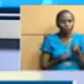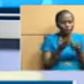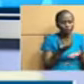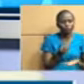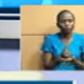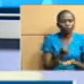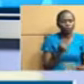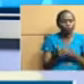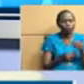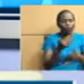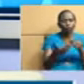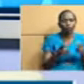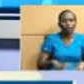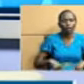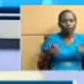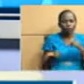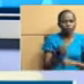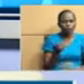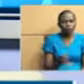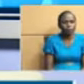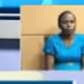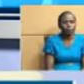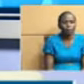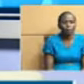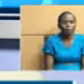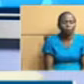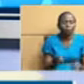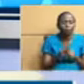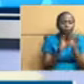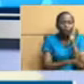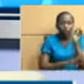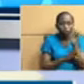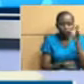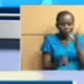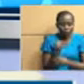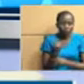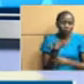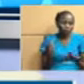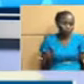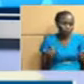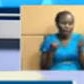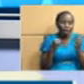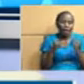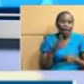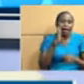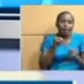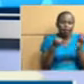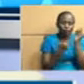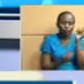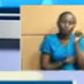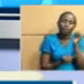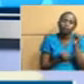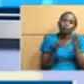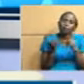them continue earn a living. But also countries are beginning now to put in place unemployment benefits, which would also